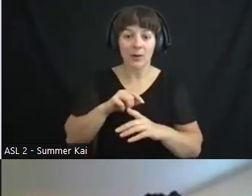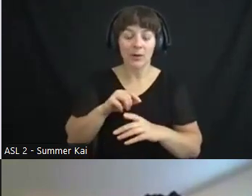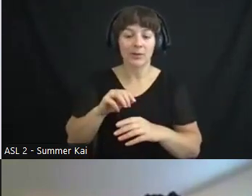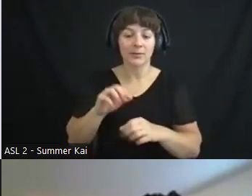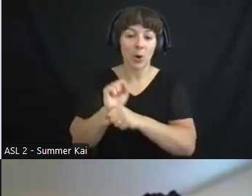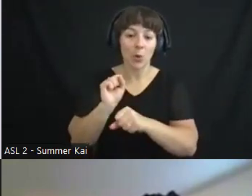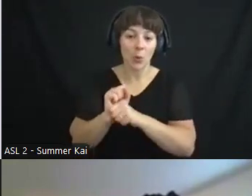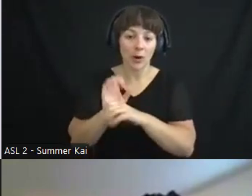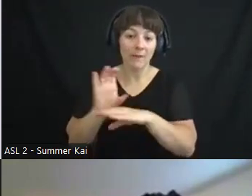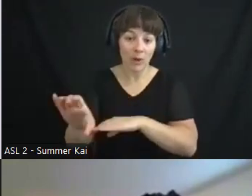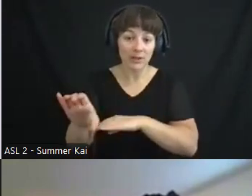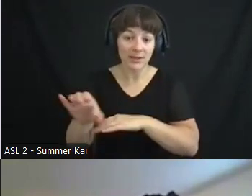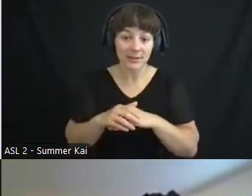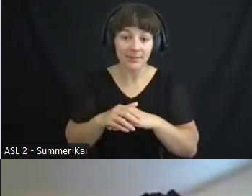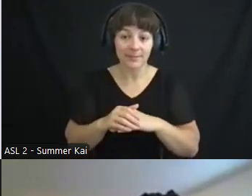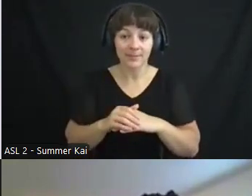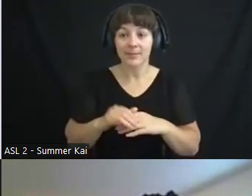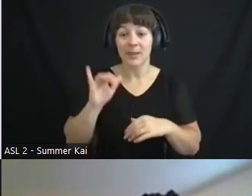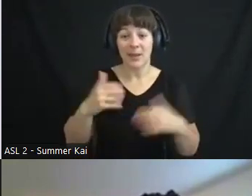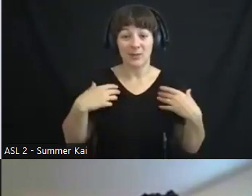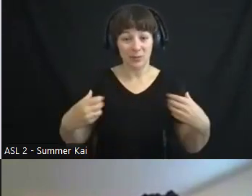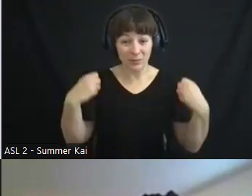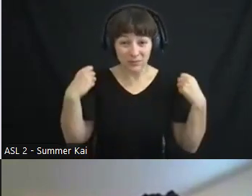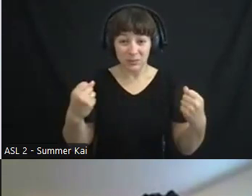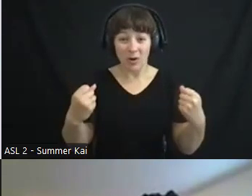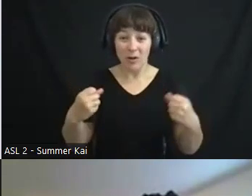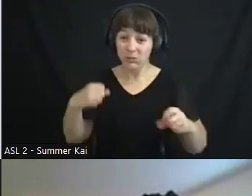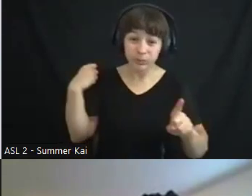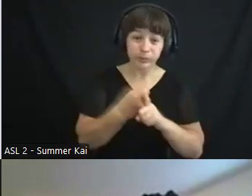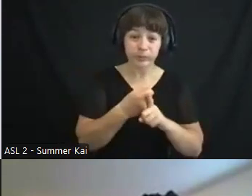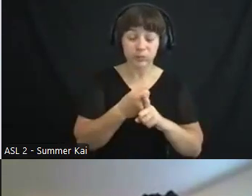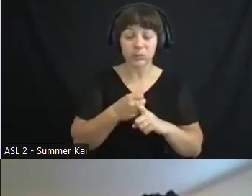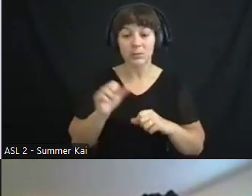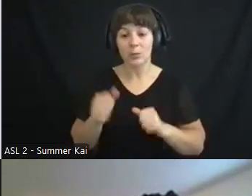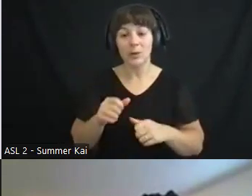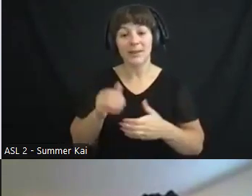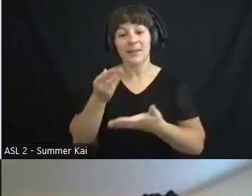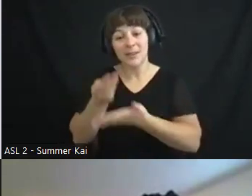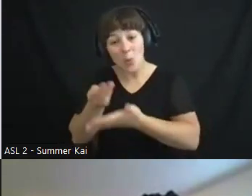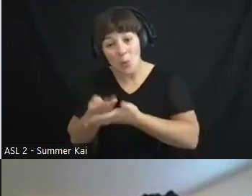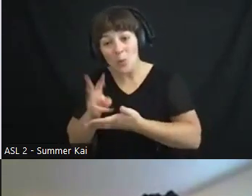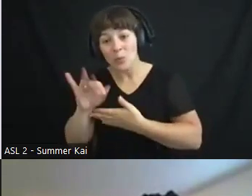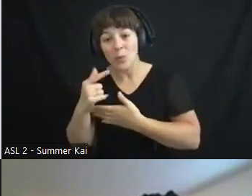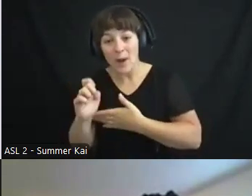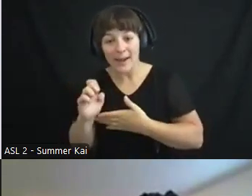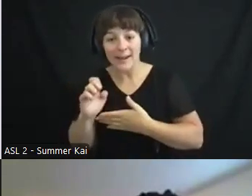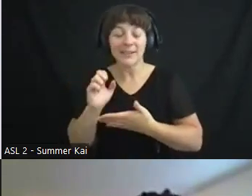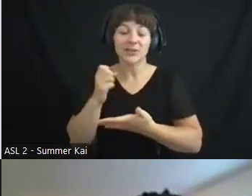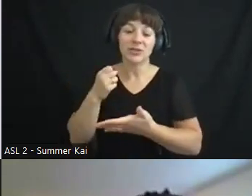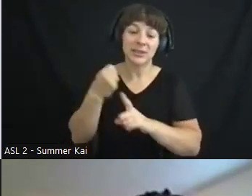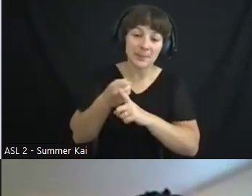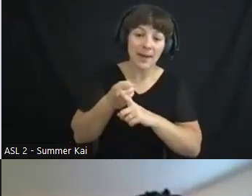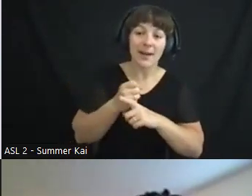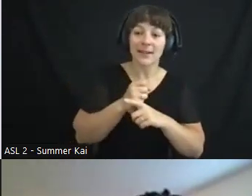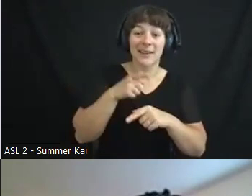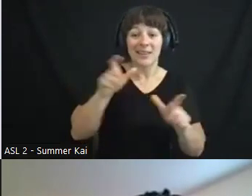So this has such strong implications. And with the wages and the effects of everything that's going on, this is bigger